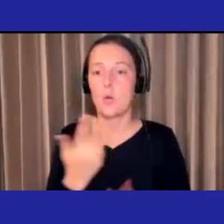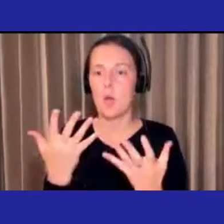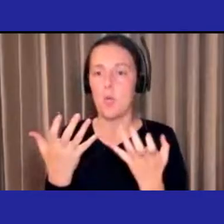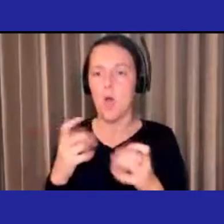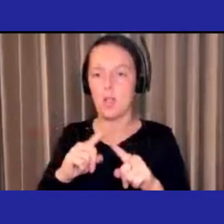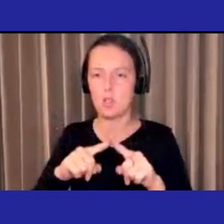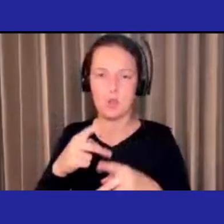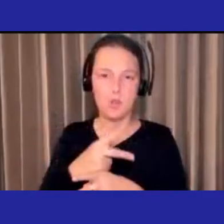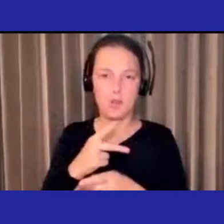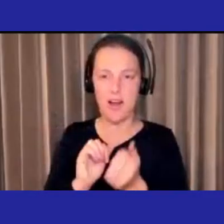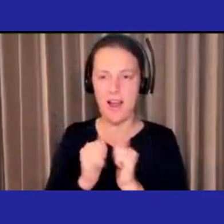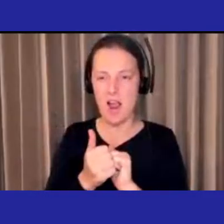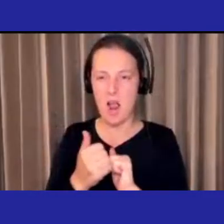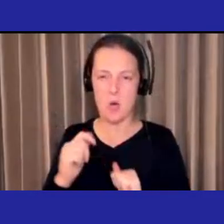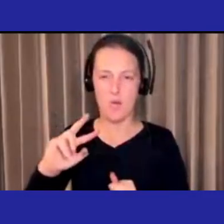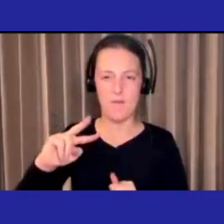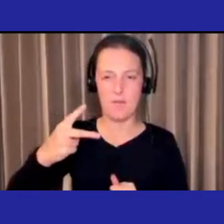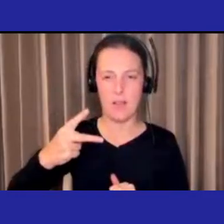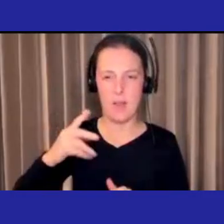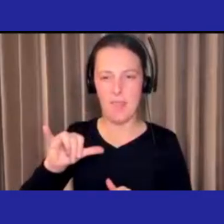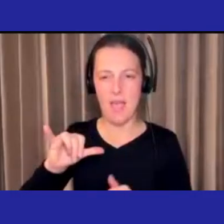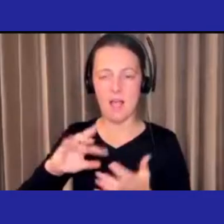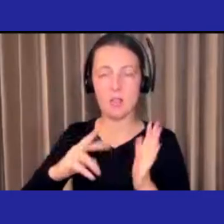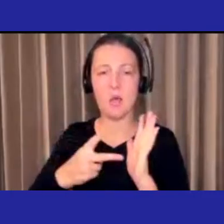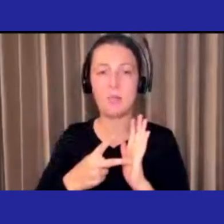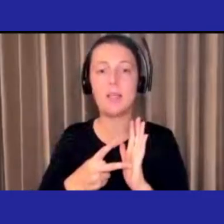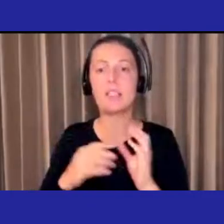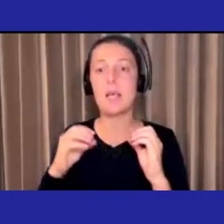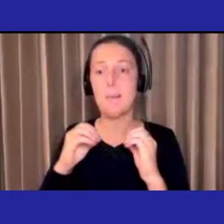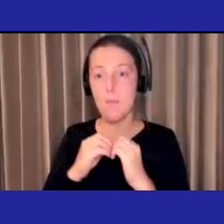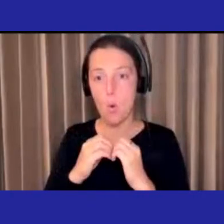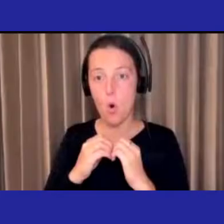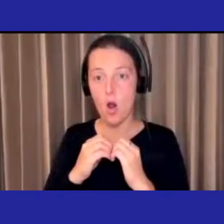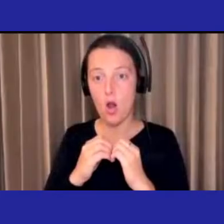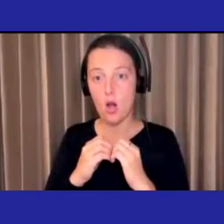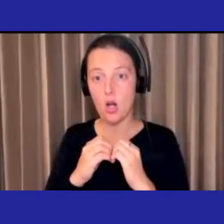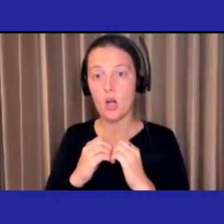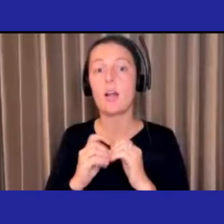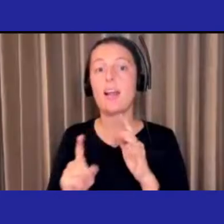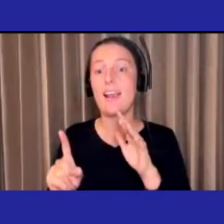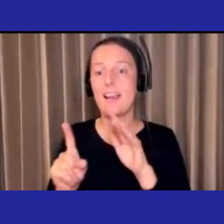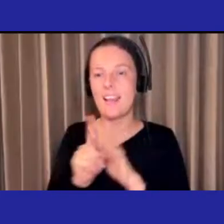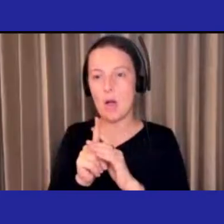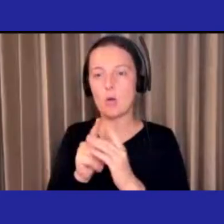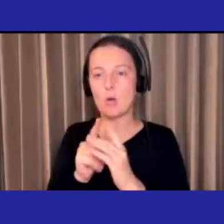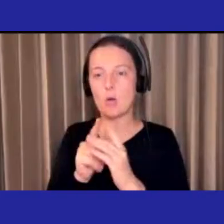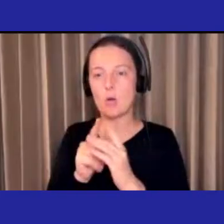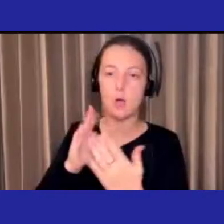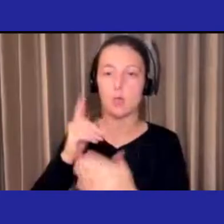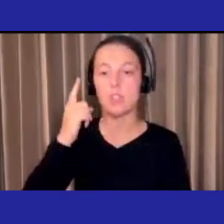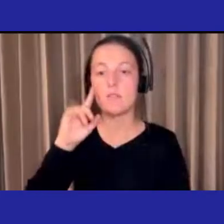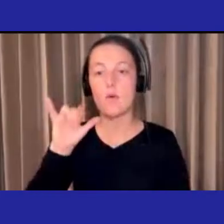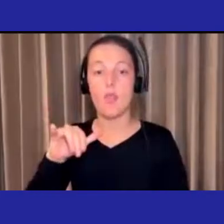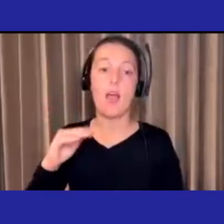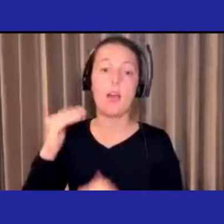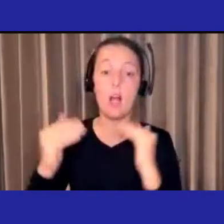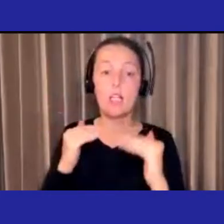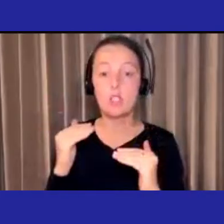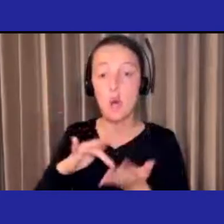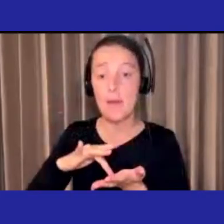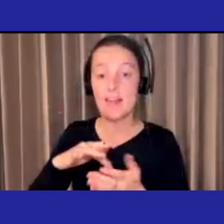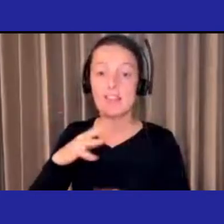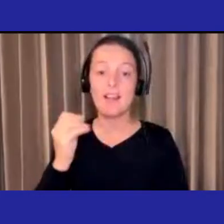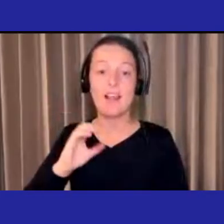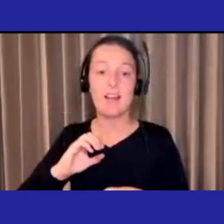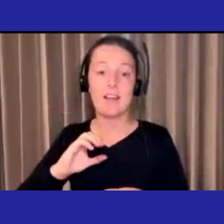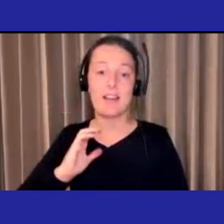flip that so that we are having more encounters in the adult medicine and in our sickle cell centers, but